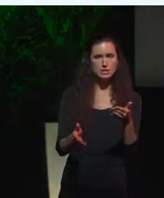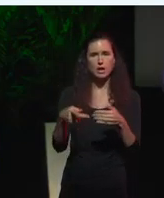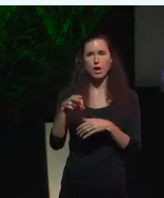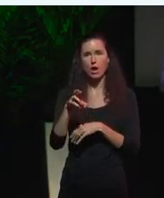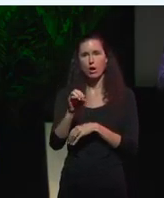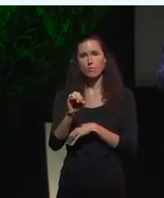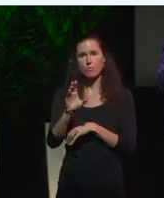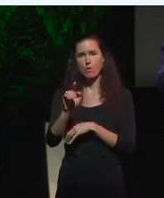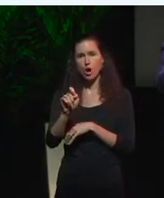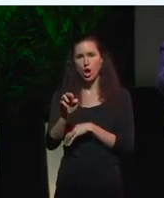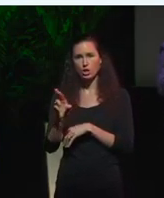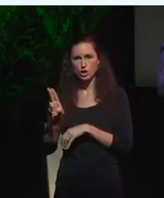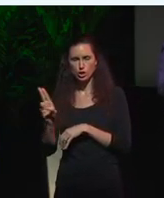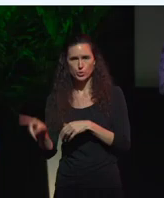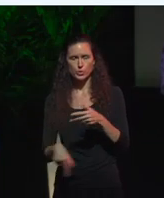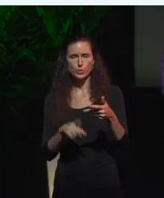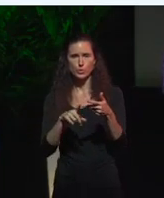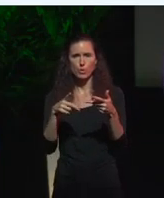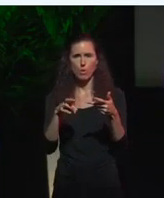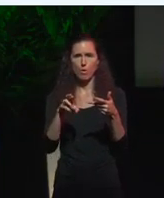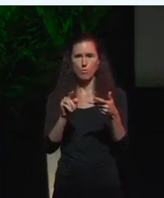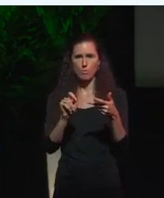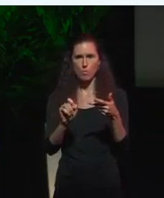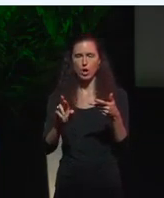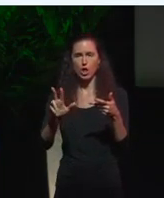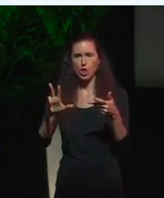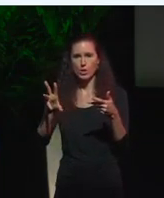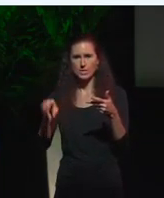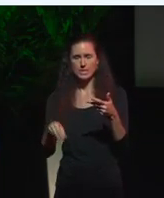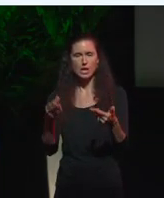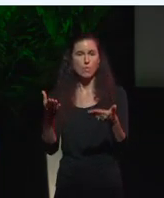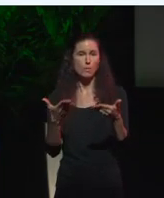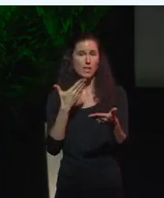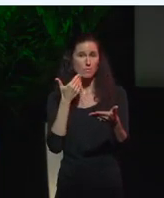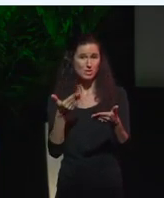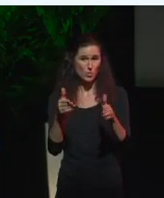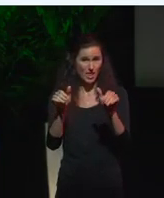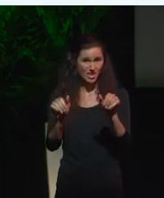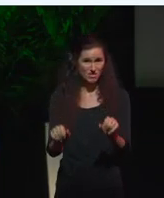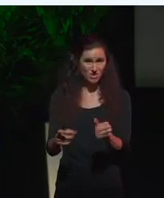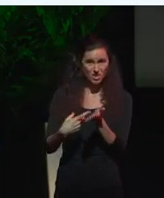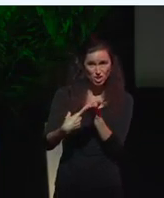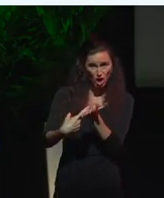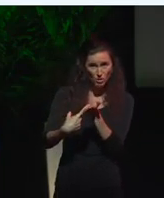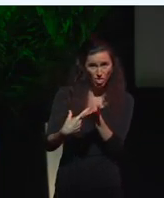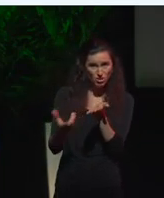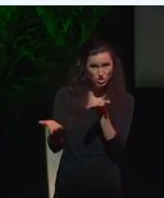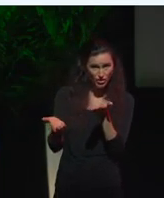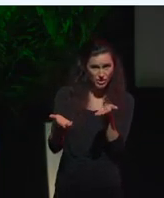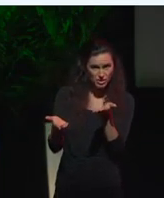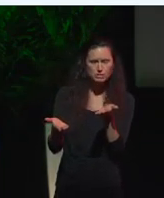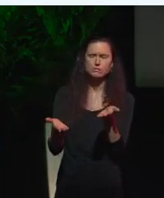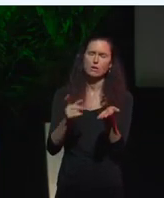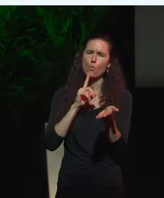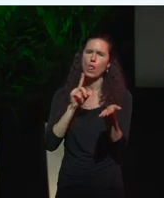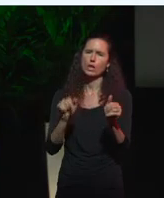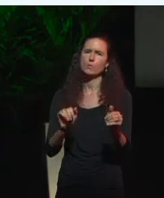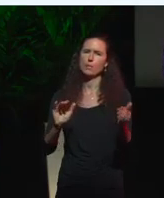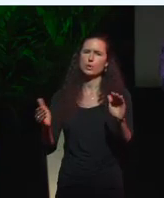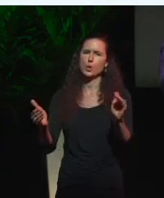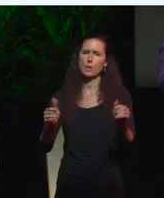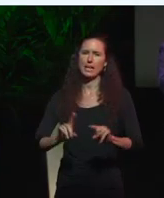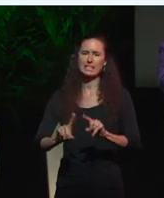ProctorU Review Plus, Proctor 360. Probably the best way to talk about these services is really to compare